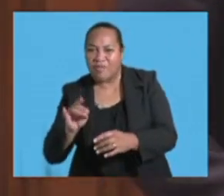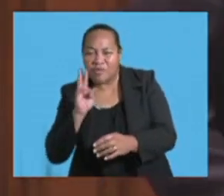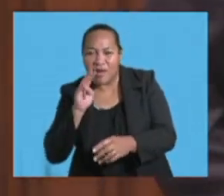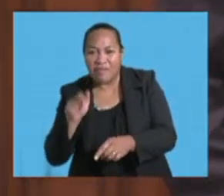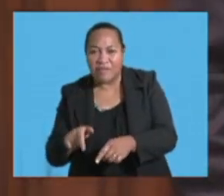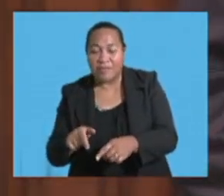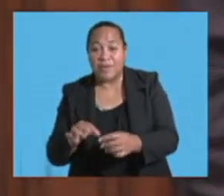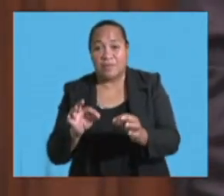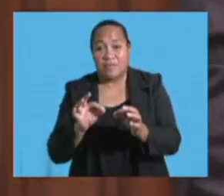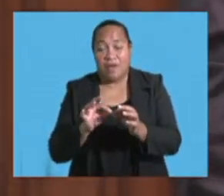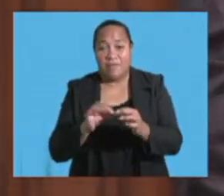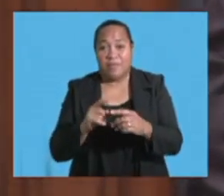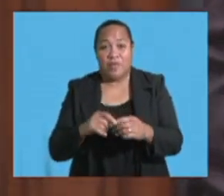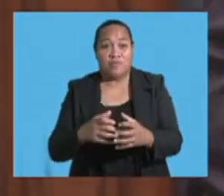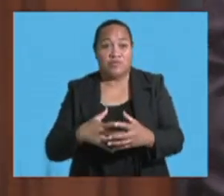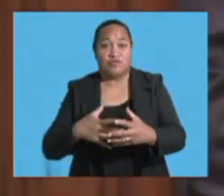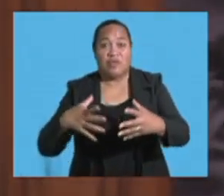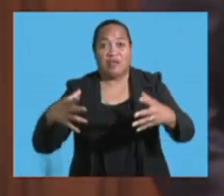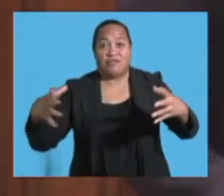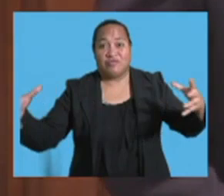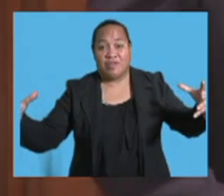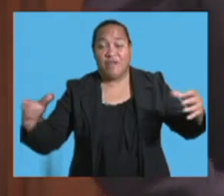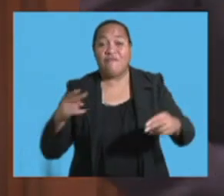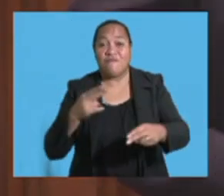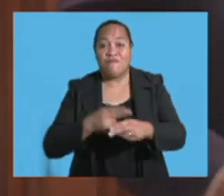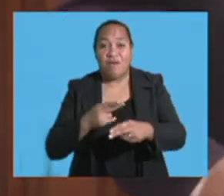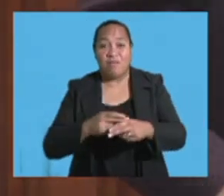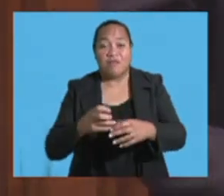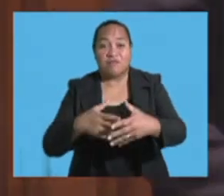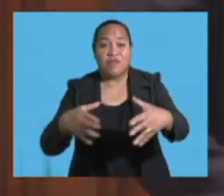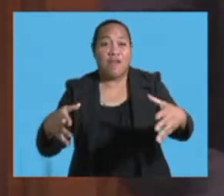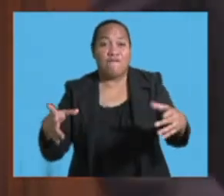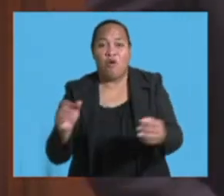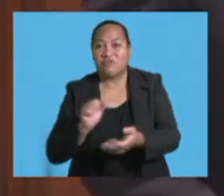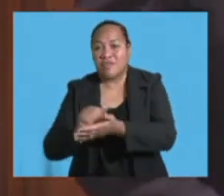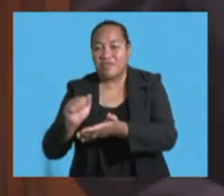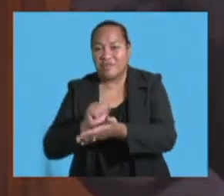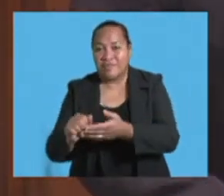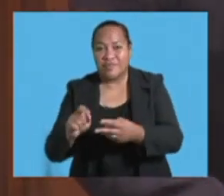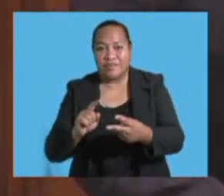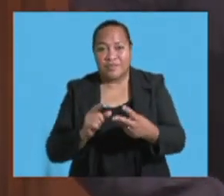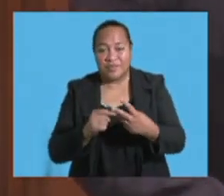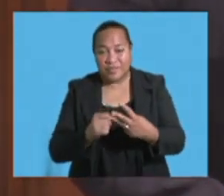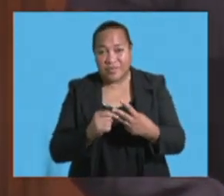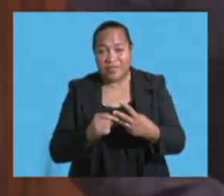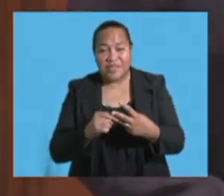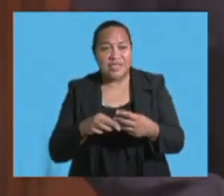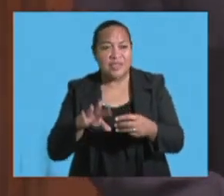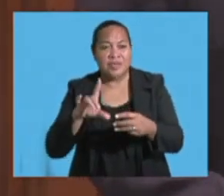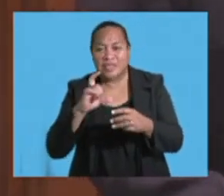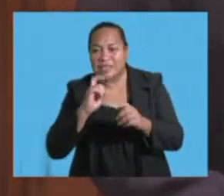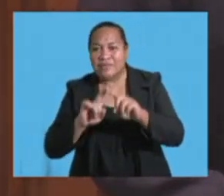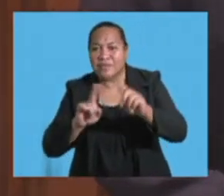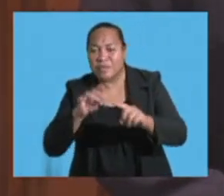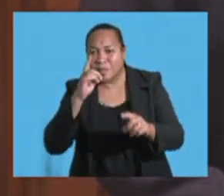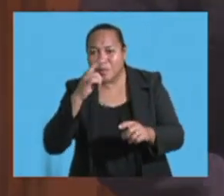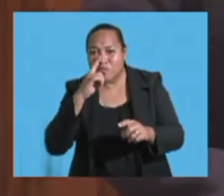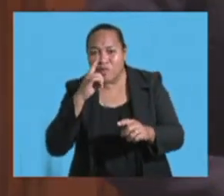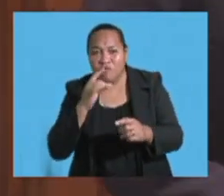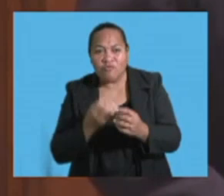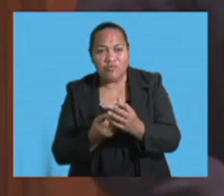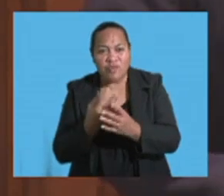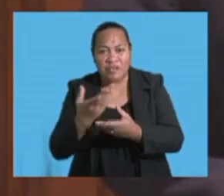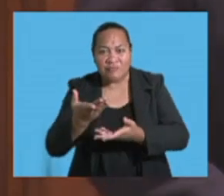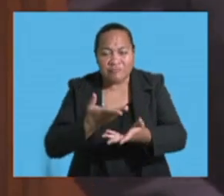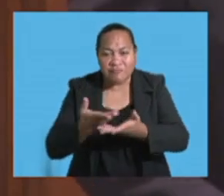a large-scale farming enterprise. C, the class of people engaged in growing food. And D,